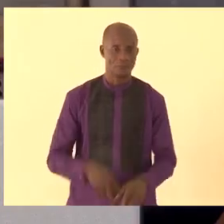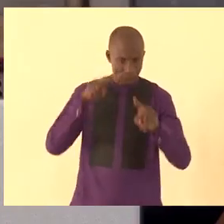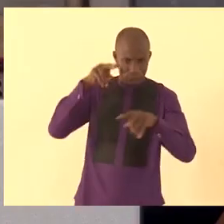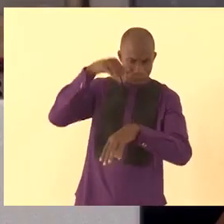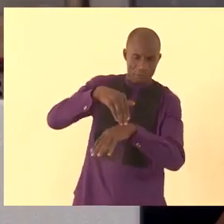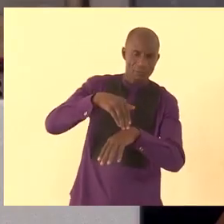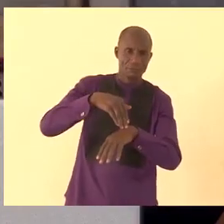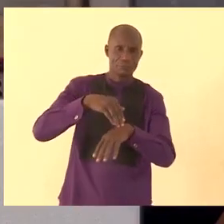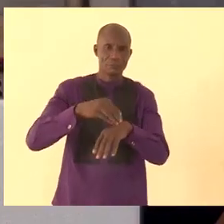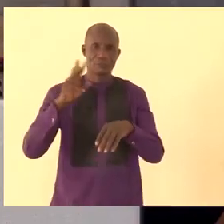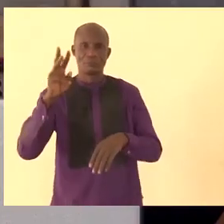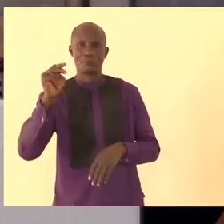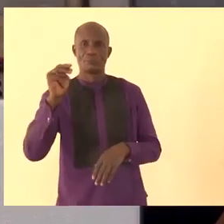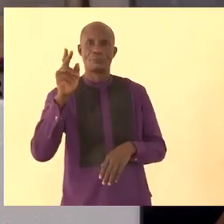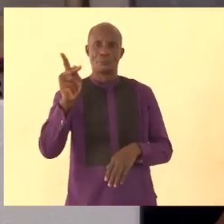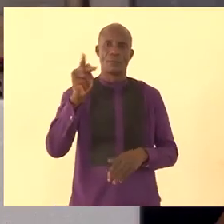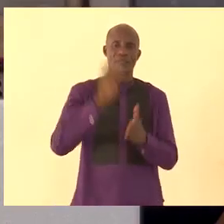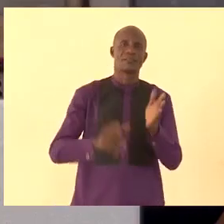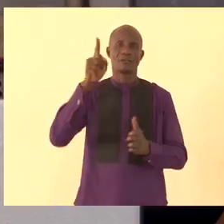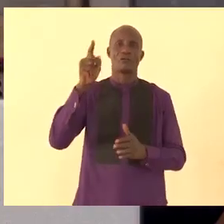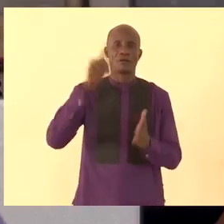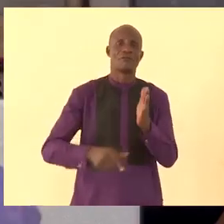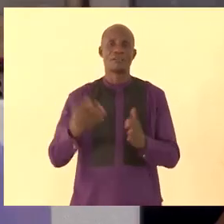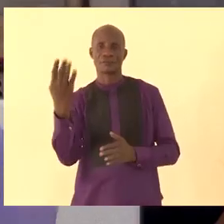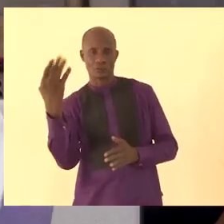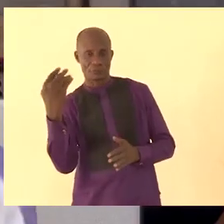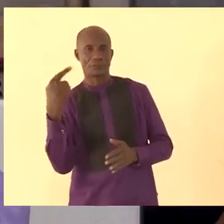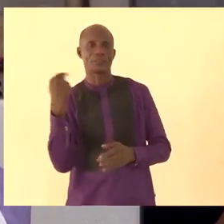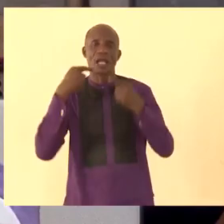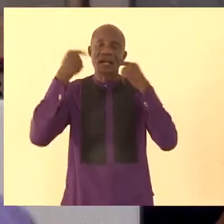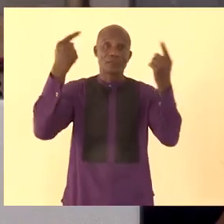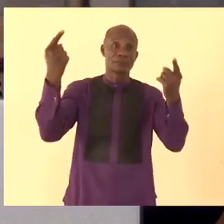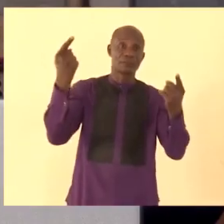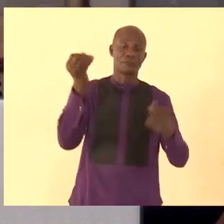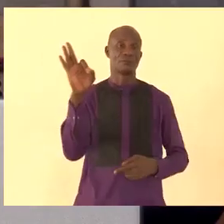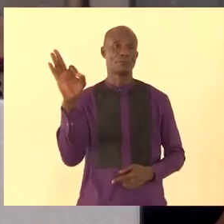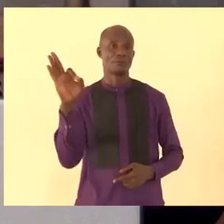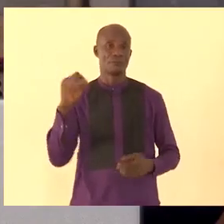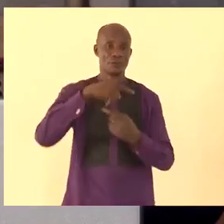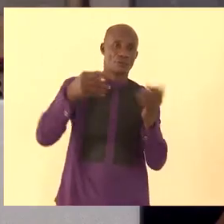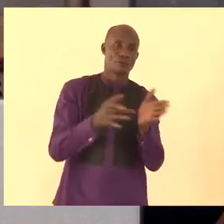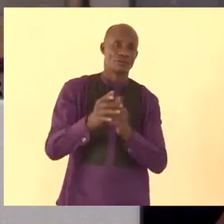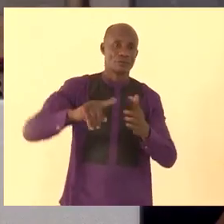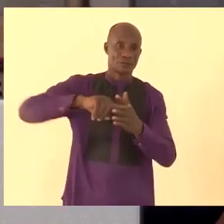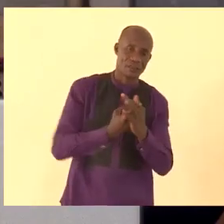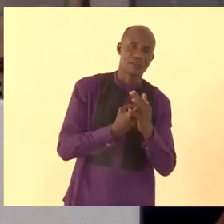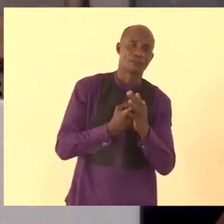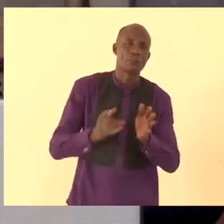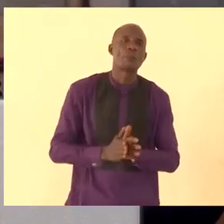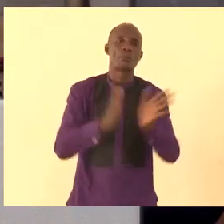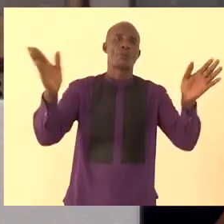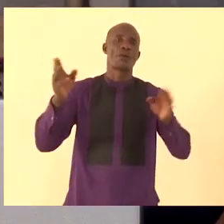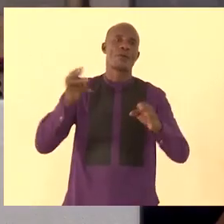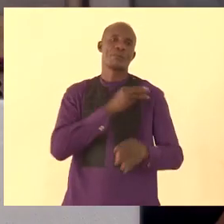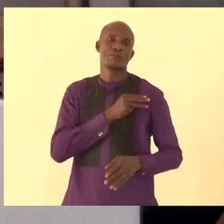Take a look at Mark chapter 1, verse 14 to 15, the announcement of when Jesus began his public